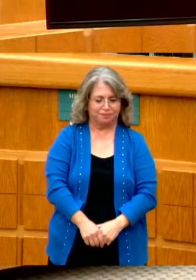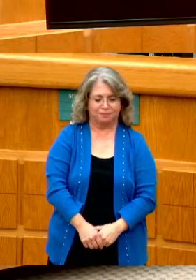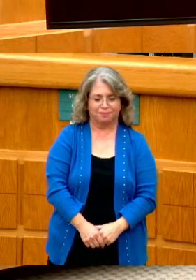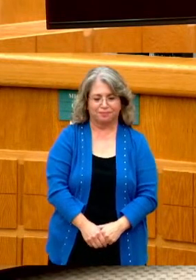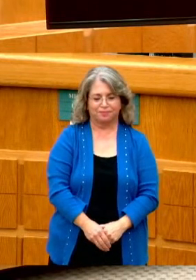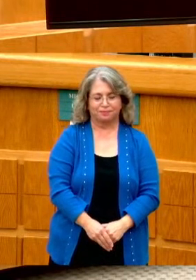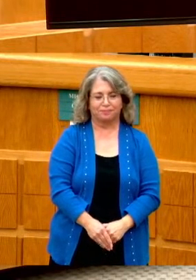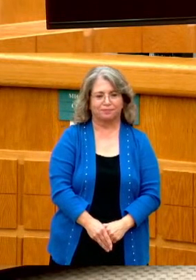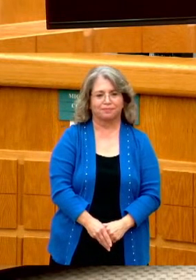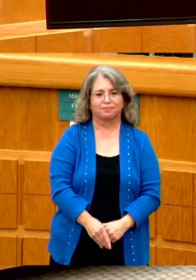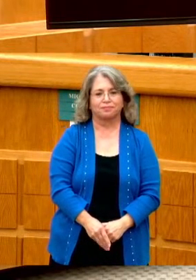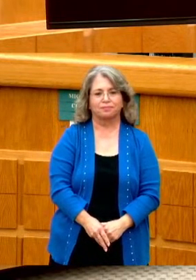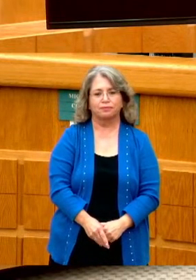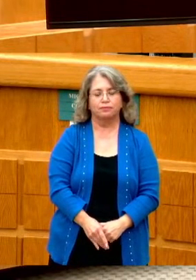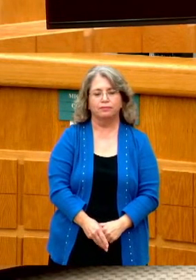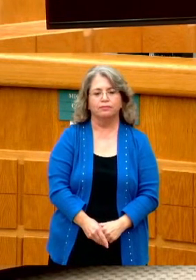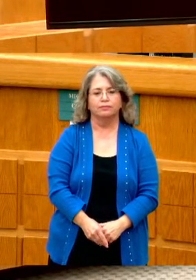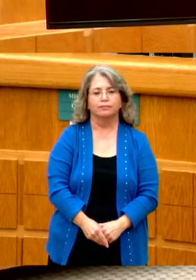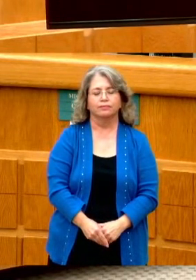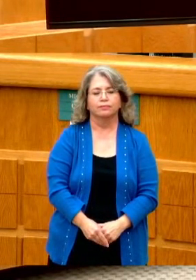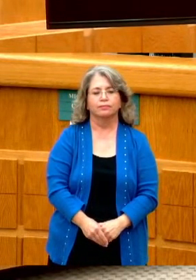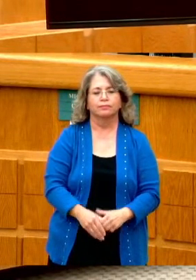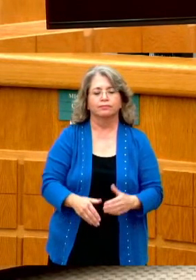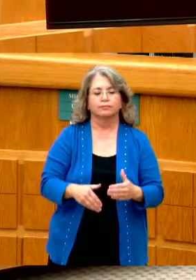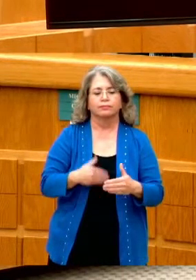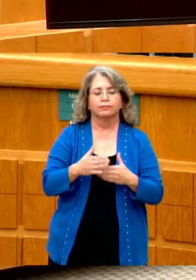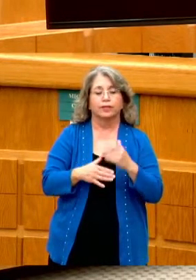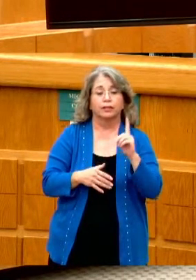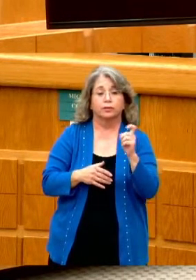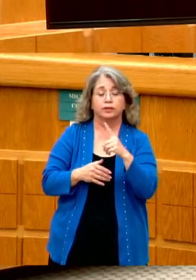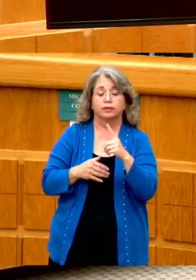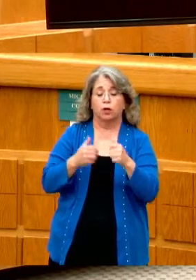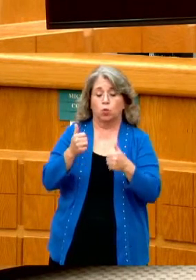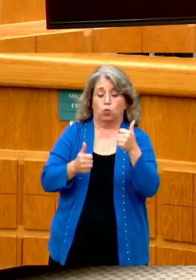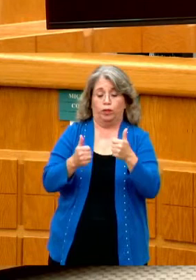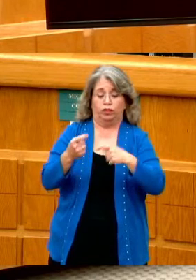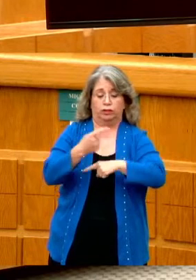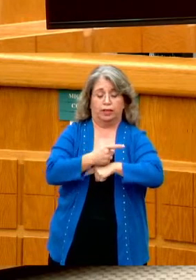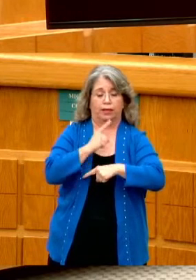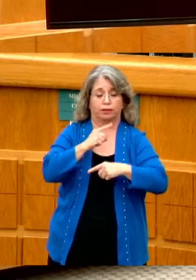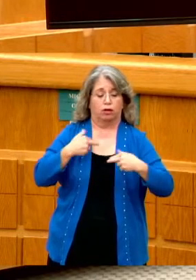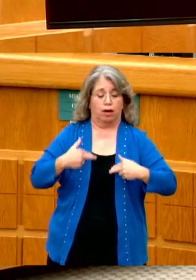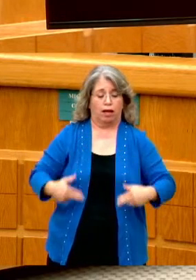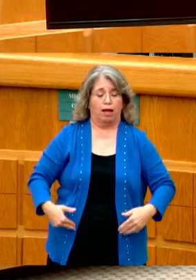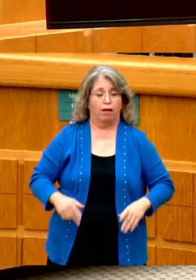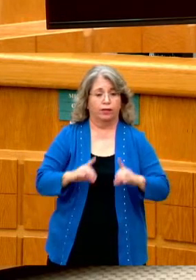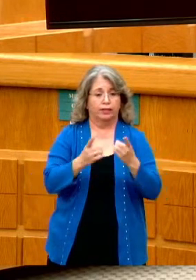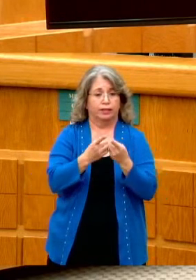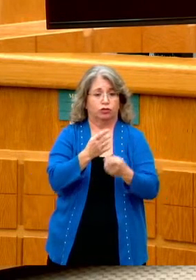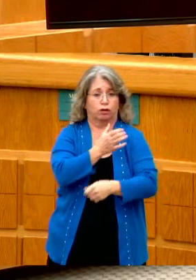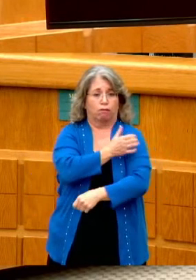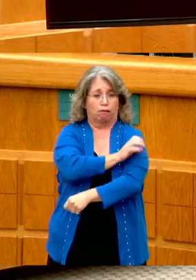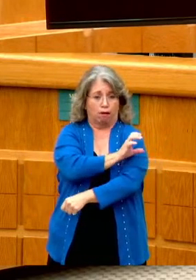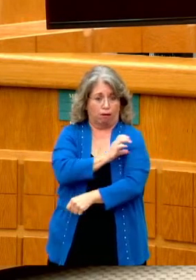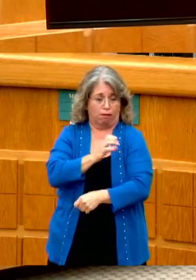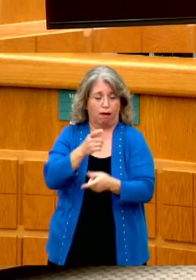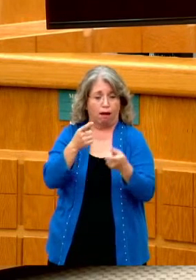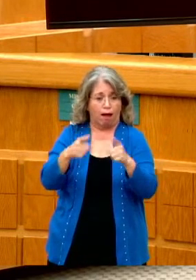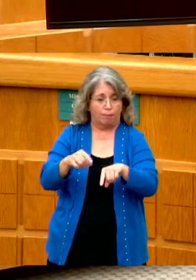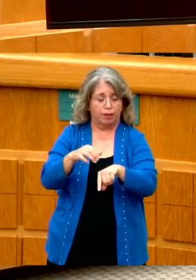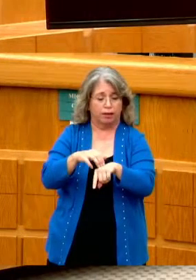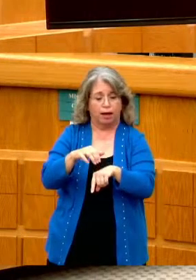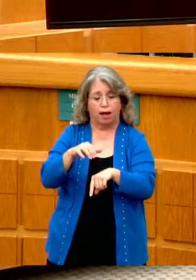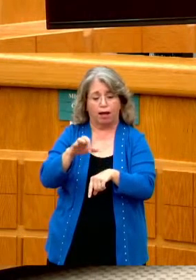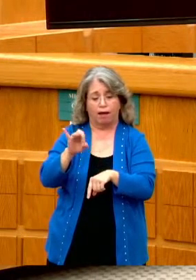disponibles. Next question. What days are the Health District clinics at the Richard Borchert Fairgrounds?